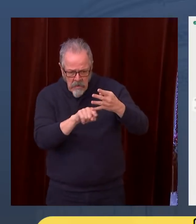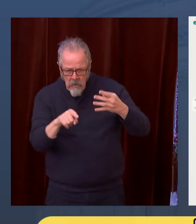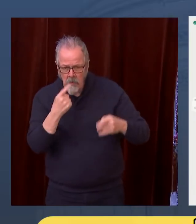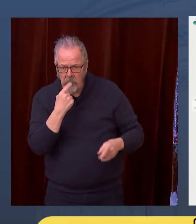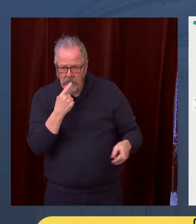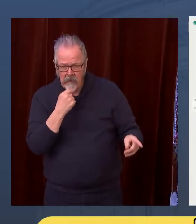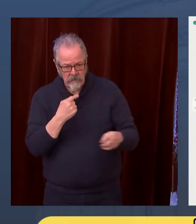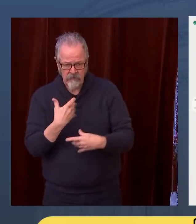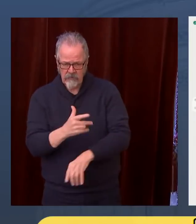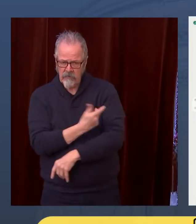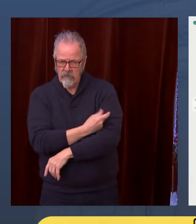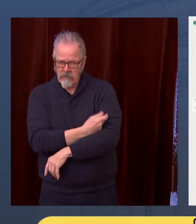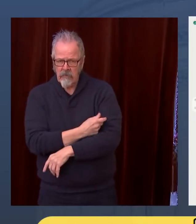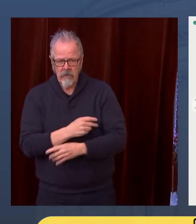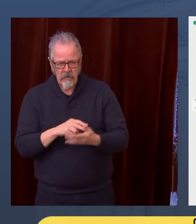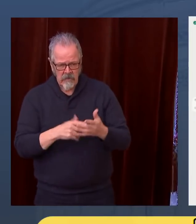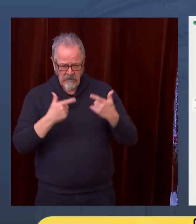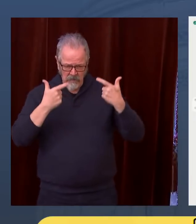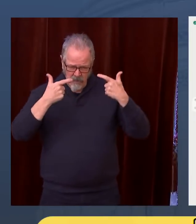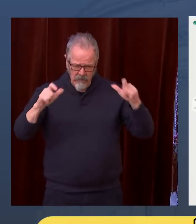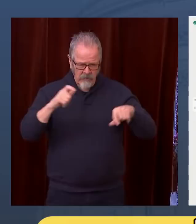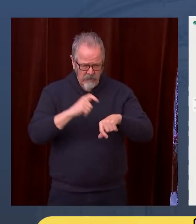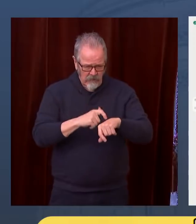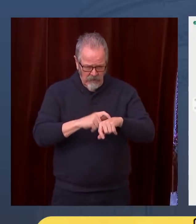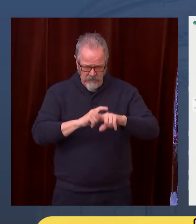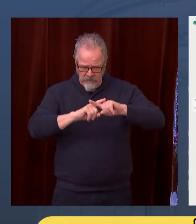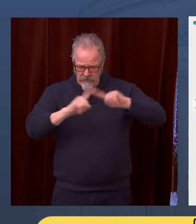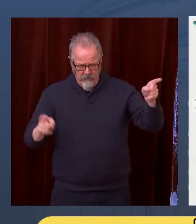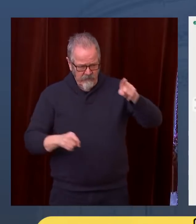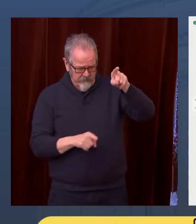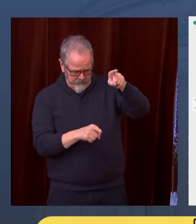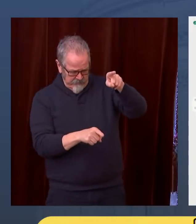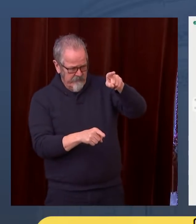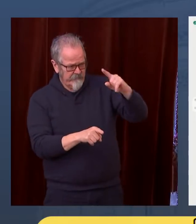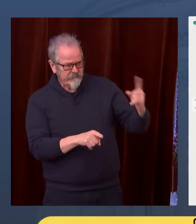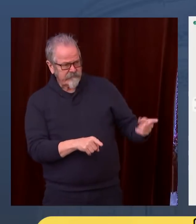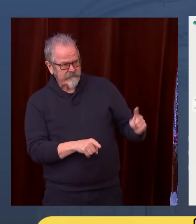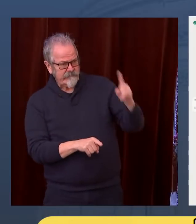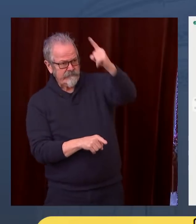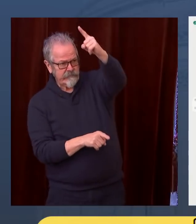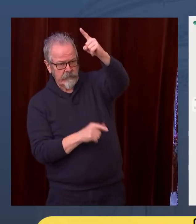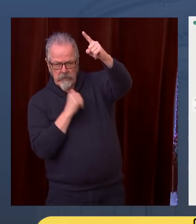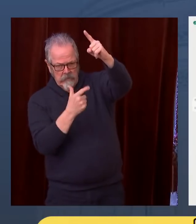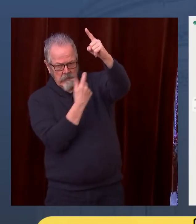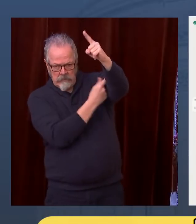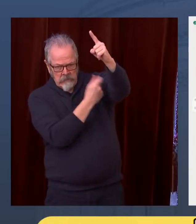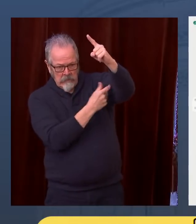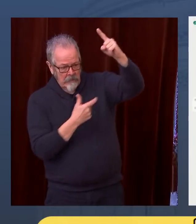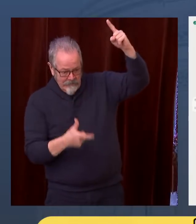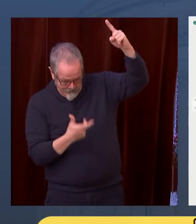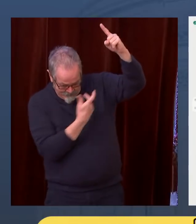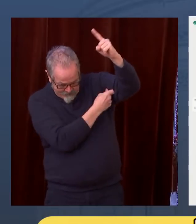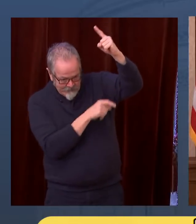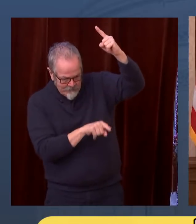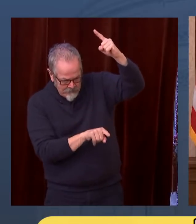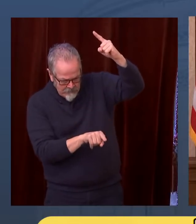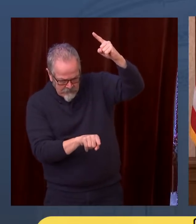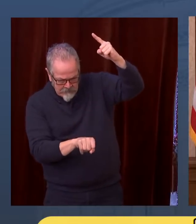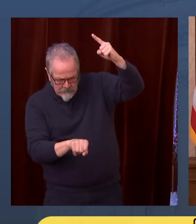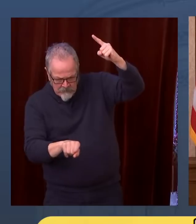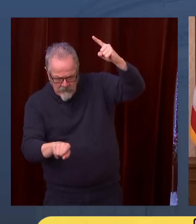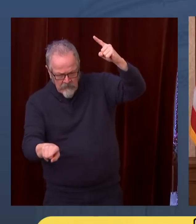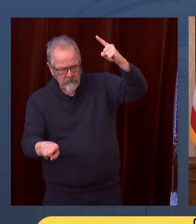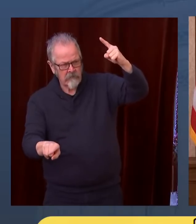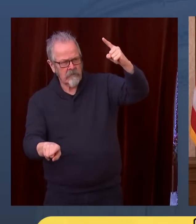COVID will not be eliminated on March 21st. And we will still have mechanisms to protect ourselves. And I